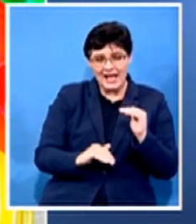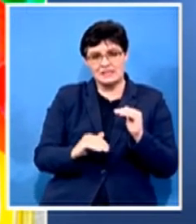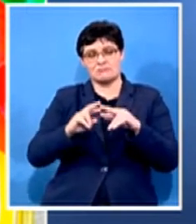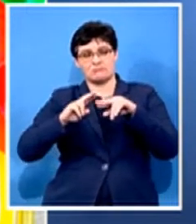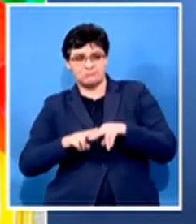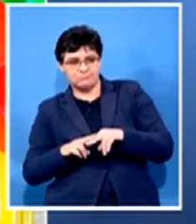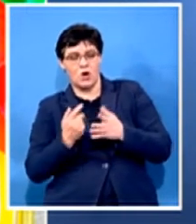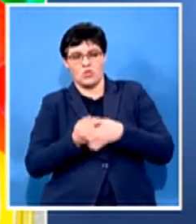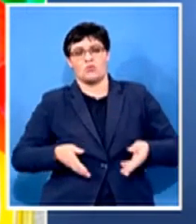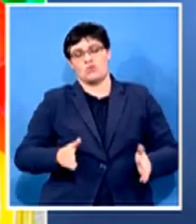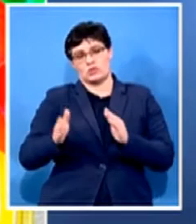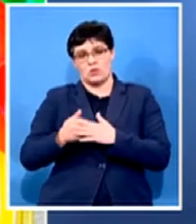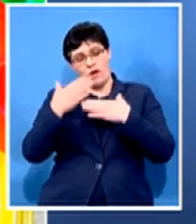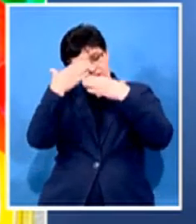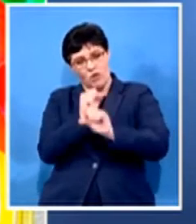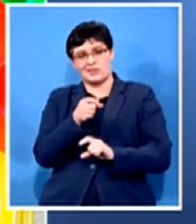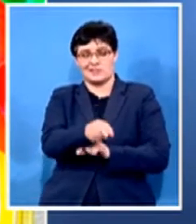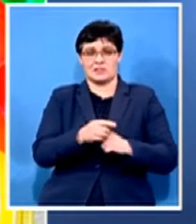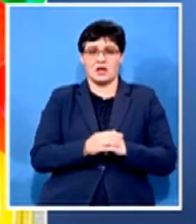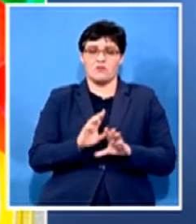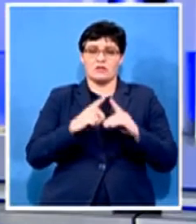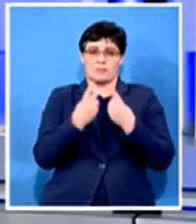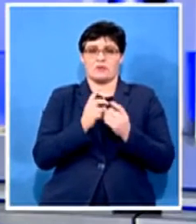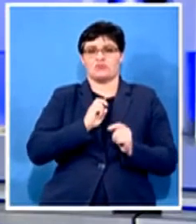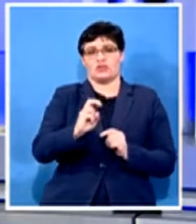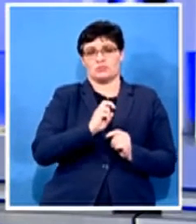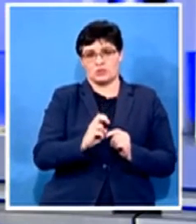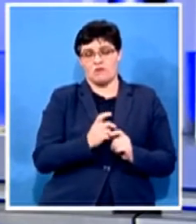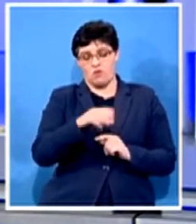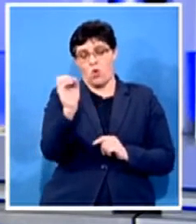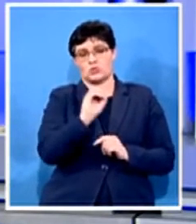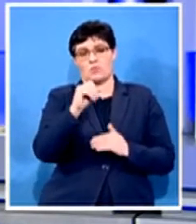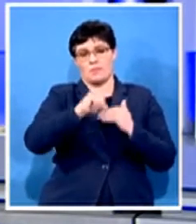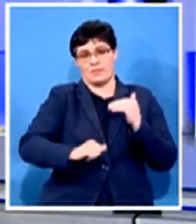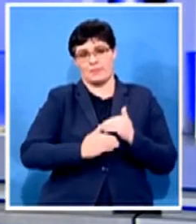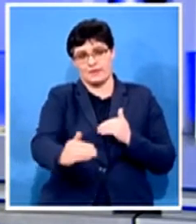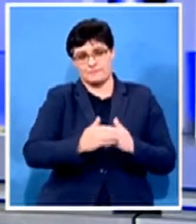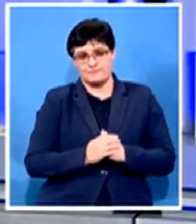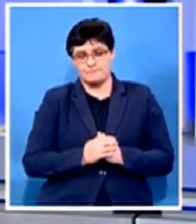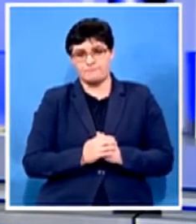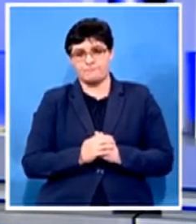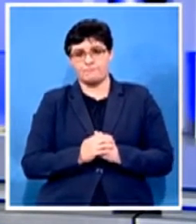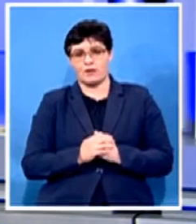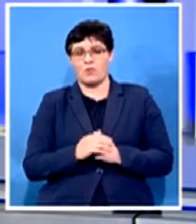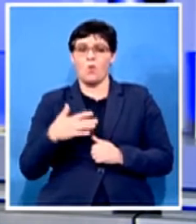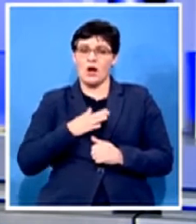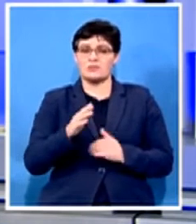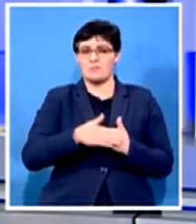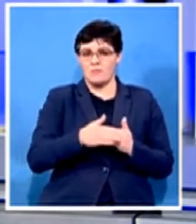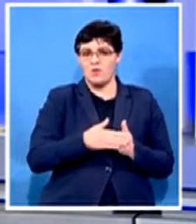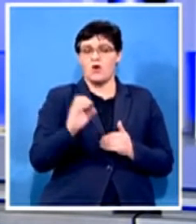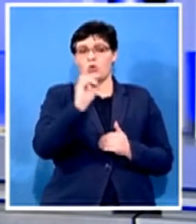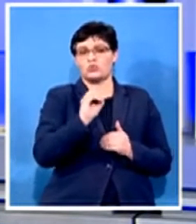the Department of Transport this October Transport Month. Of course, would love to talk to you some more about October Transport Month at another time. But